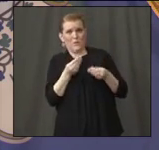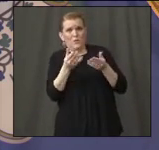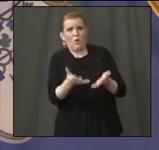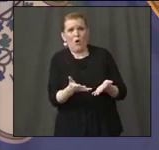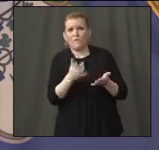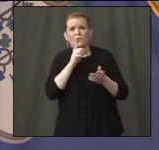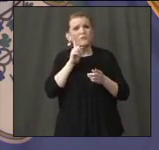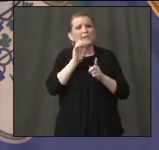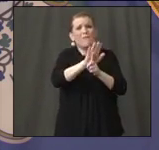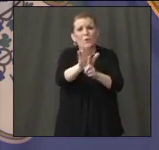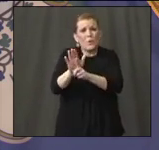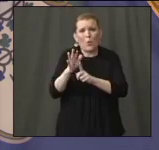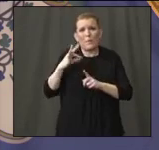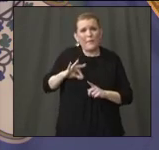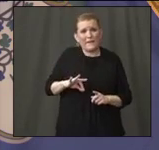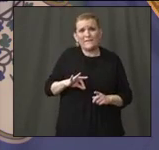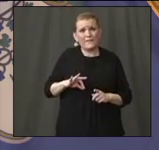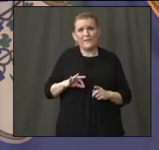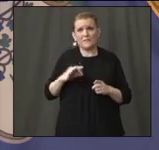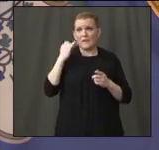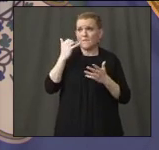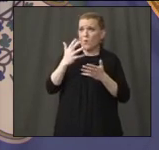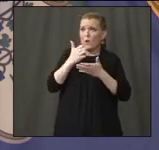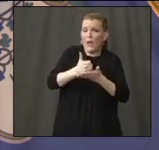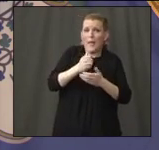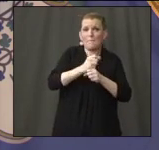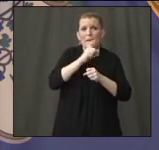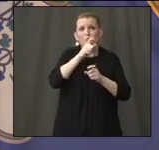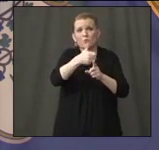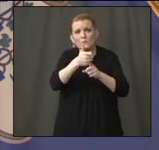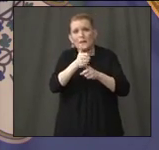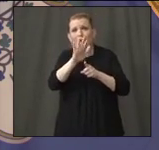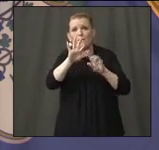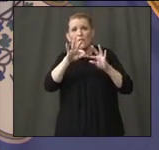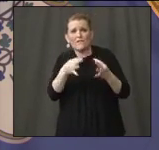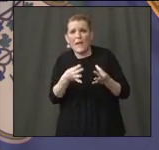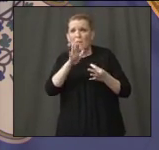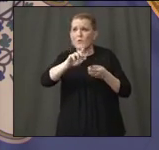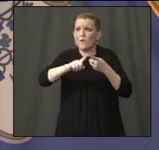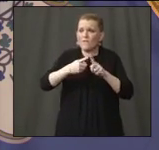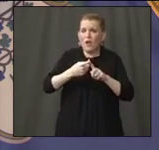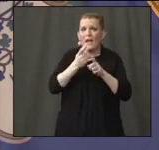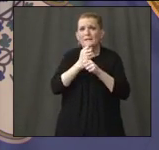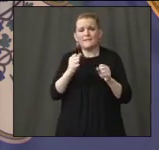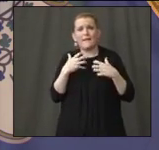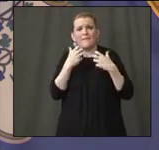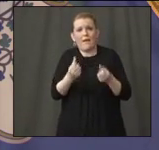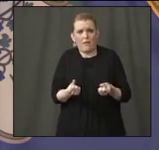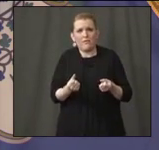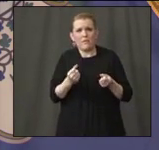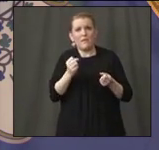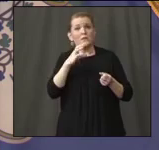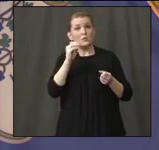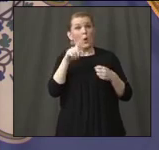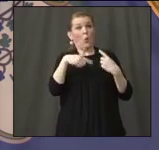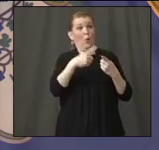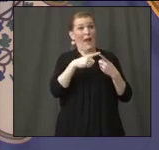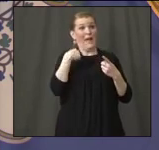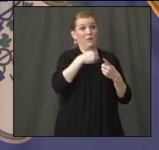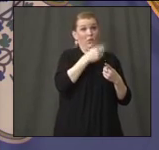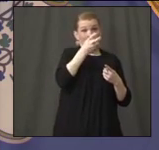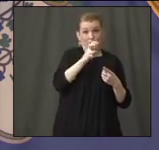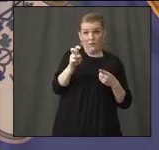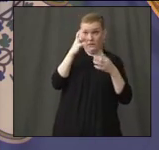If we go with one of the social platforms, it's an opt-in. So I want people to have confidence that we respect their individuality,